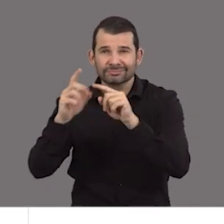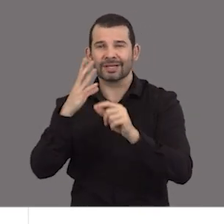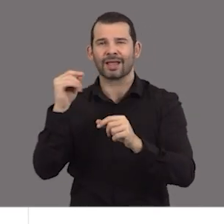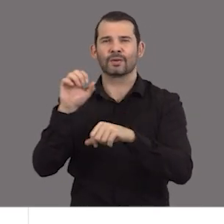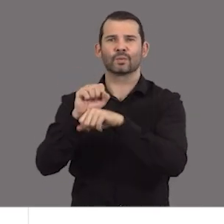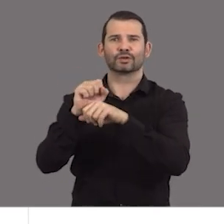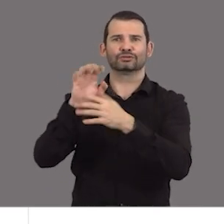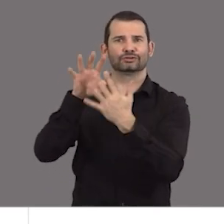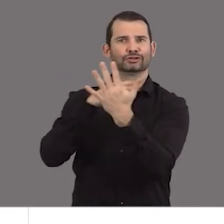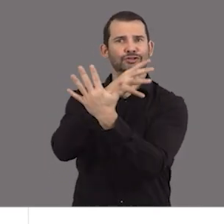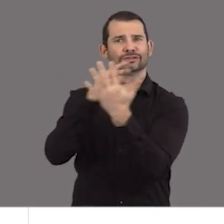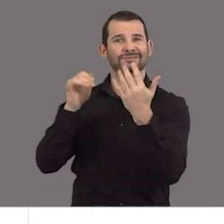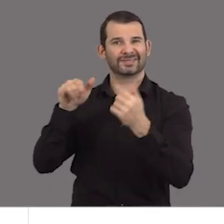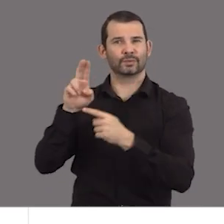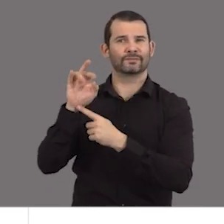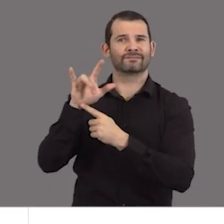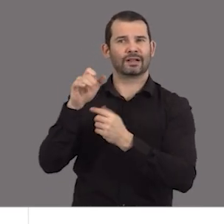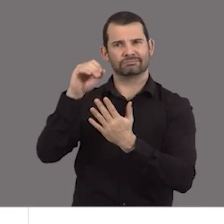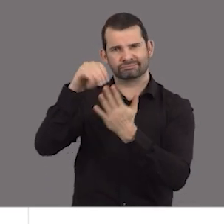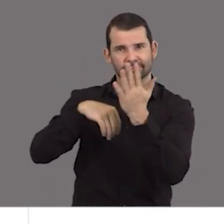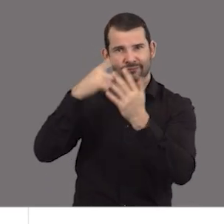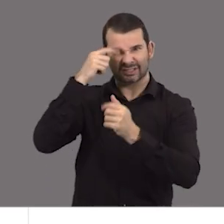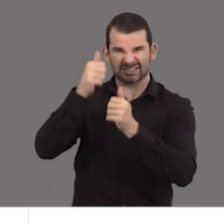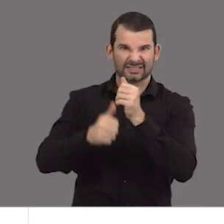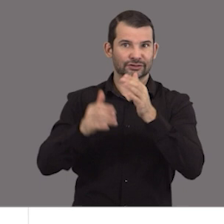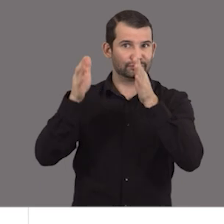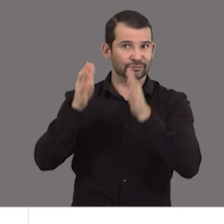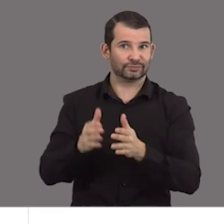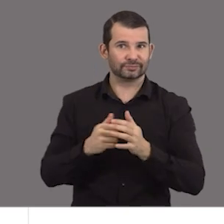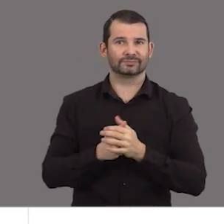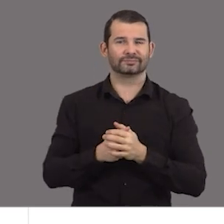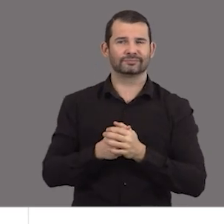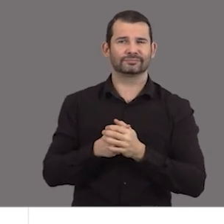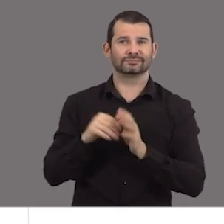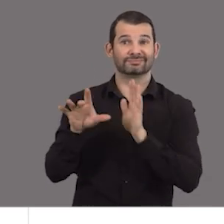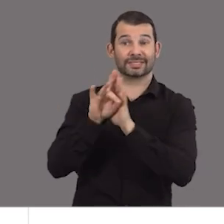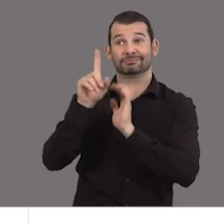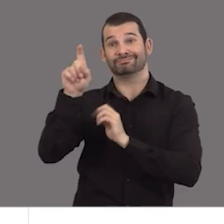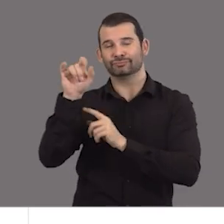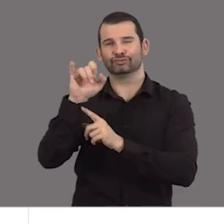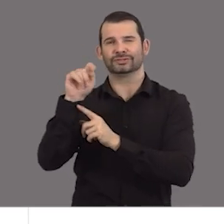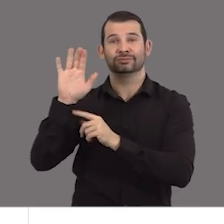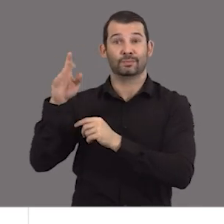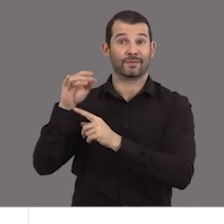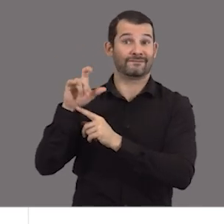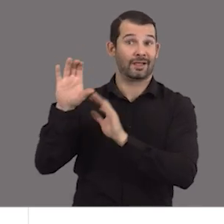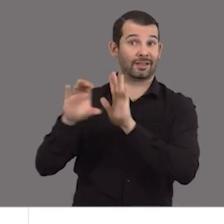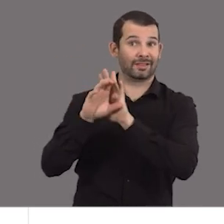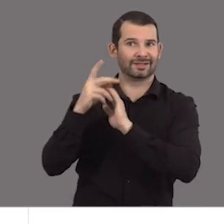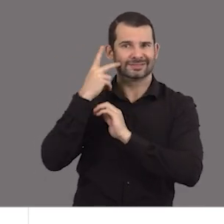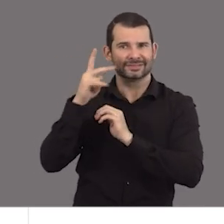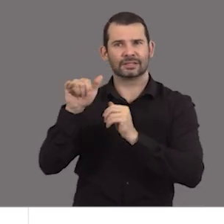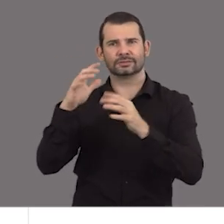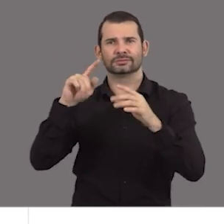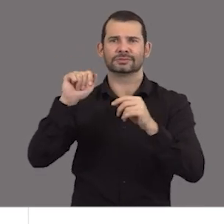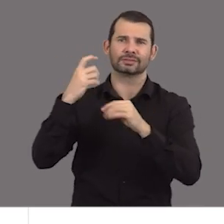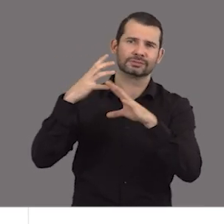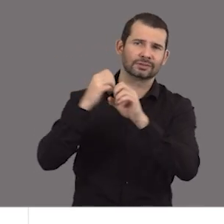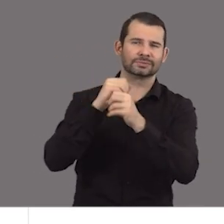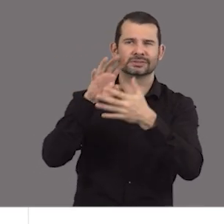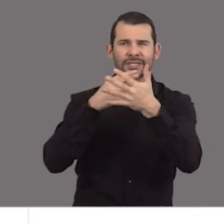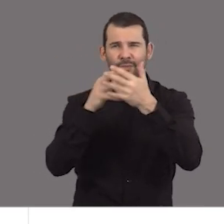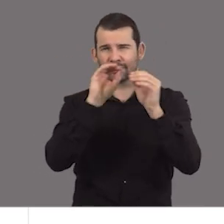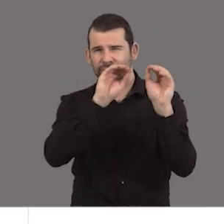and the worksheets that U-File has completed for each person. Select Jeet's profile to see the tax summaries